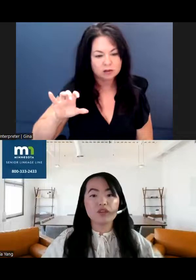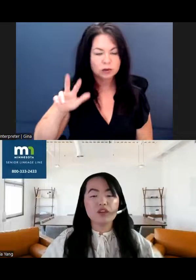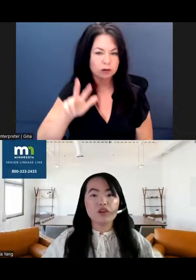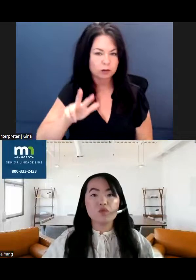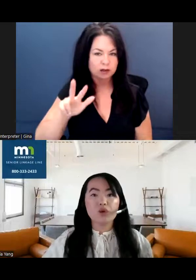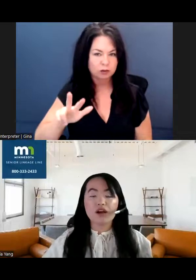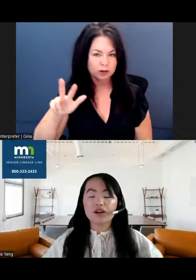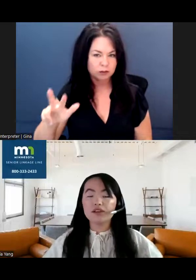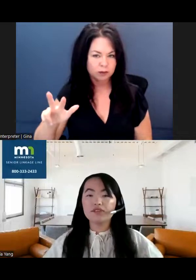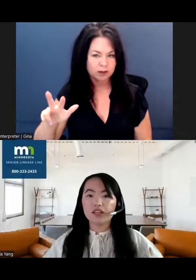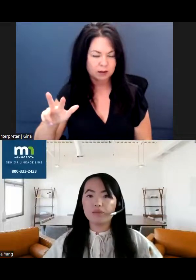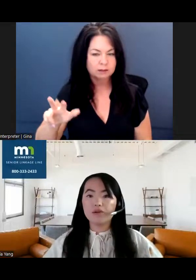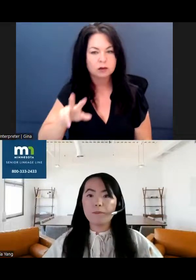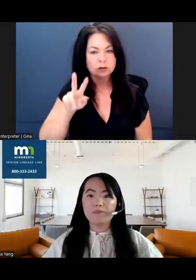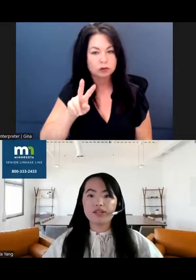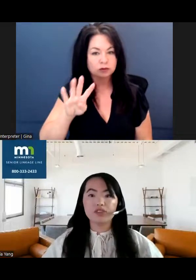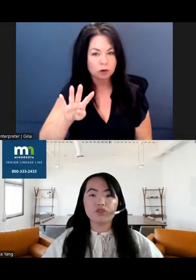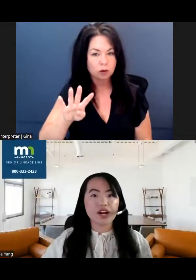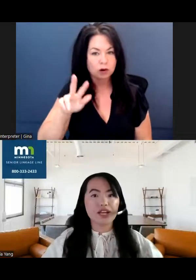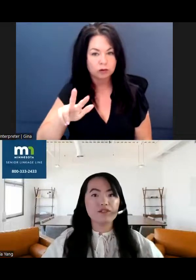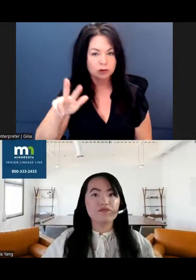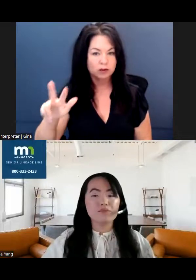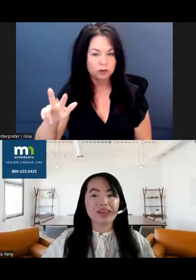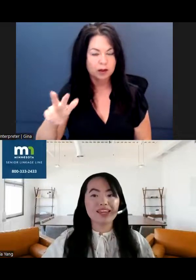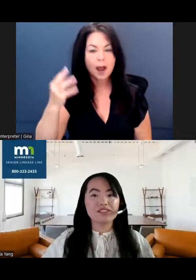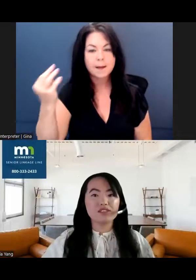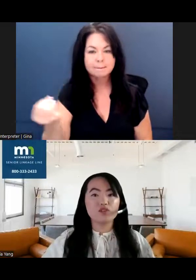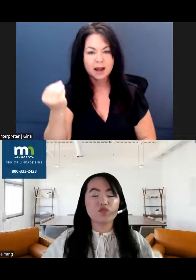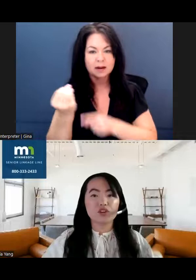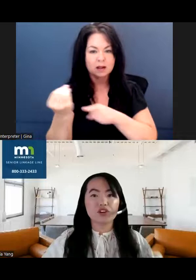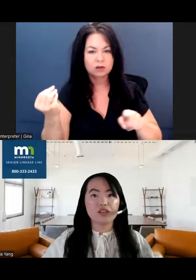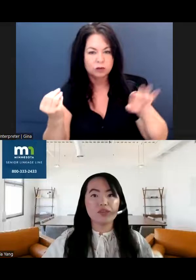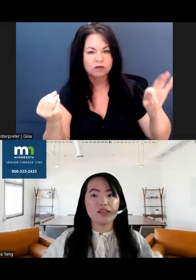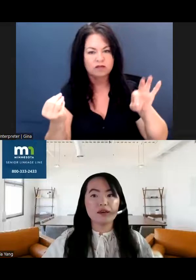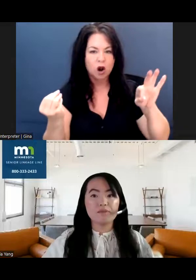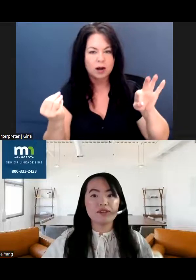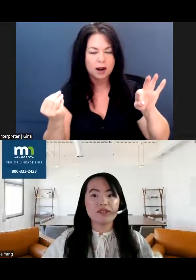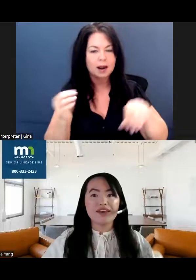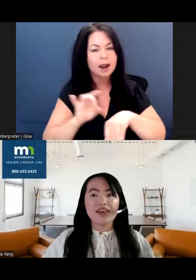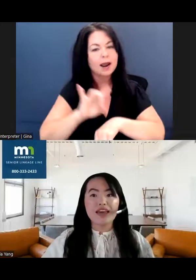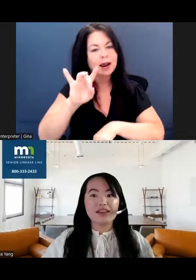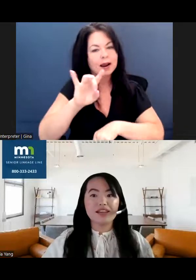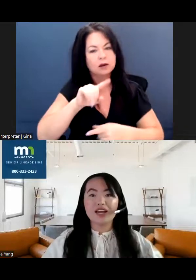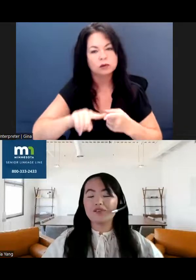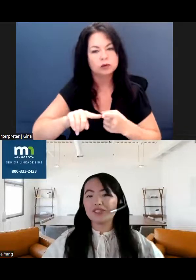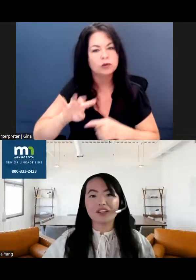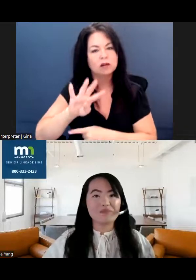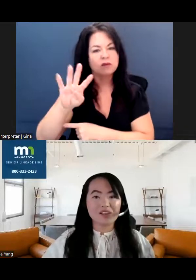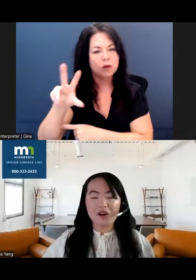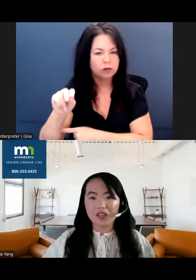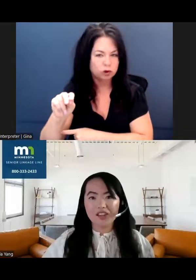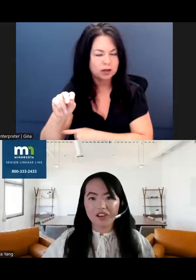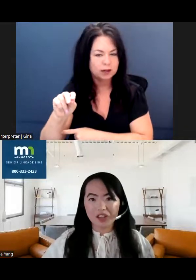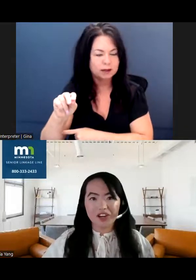800-333-2433. We are available Monday through Friday from 8 to 4:30 p.m. And I always